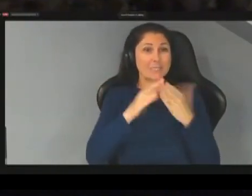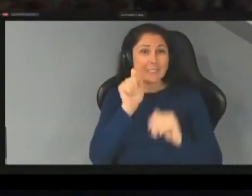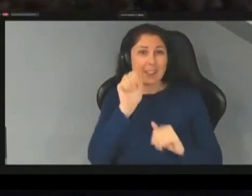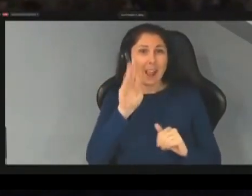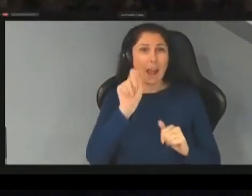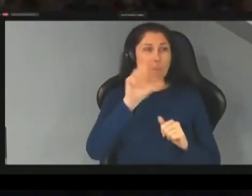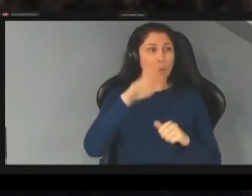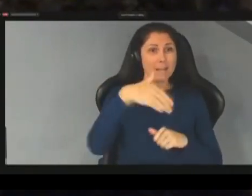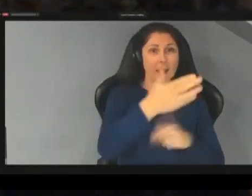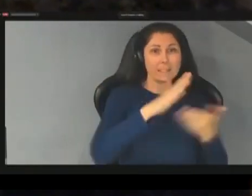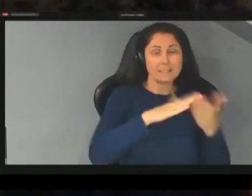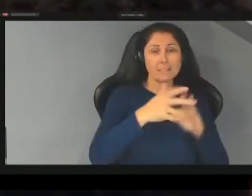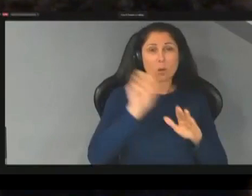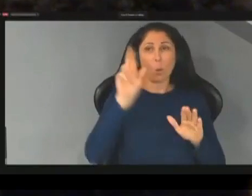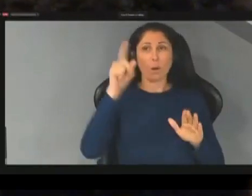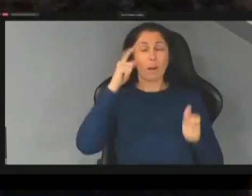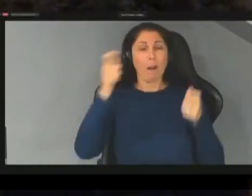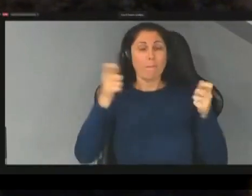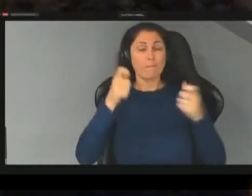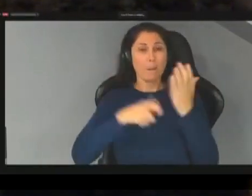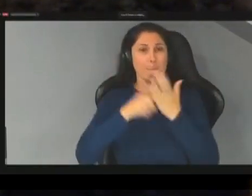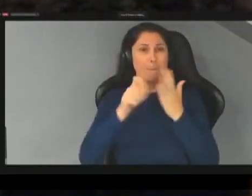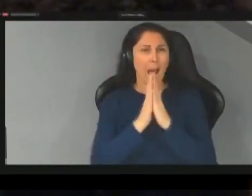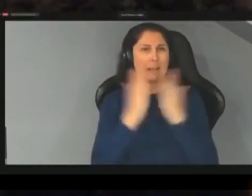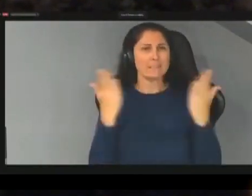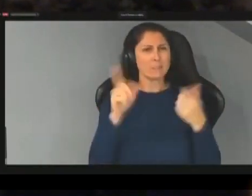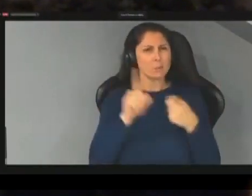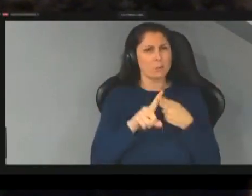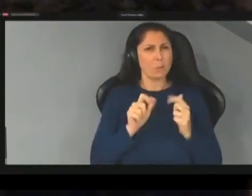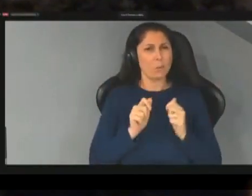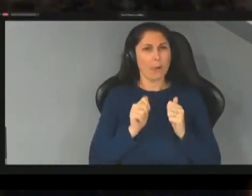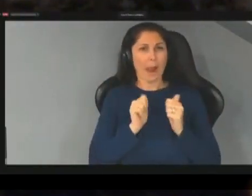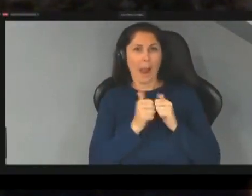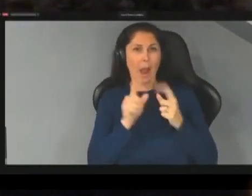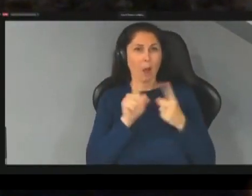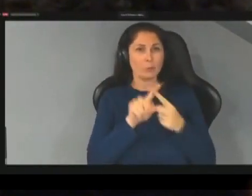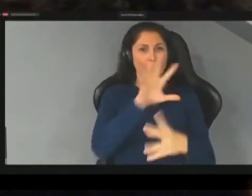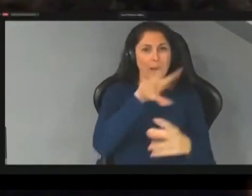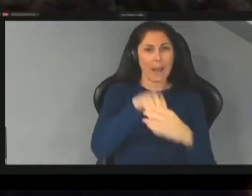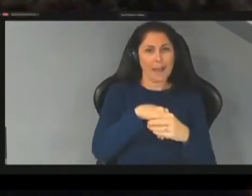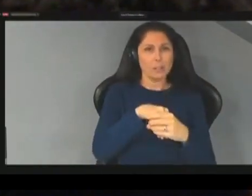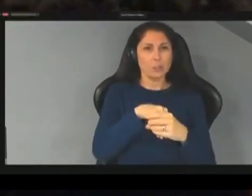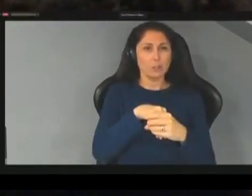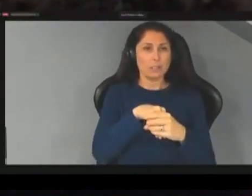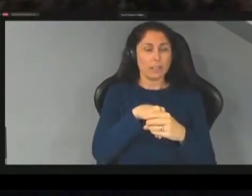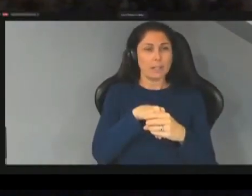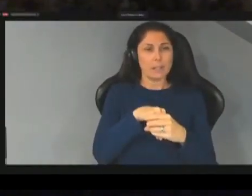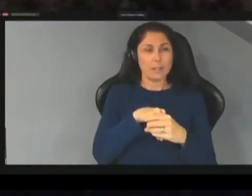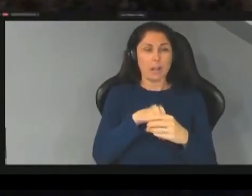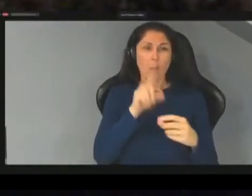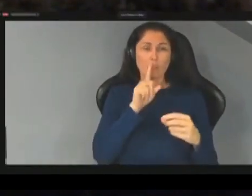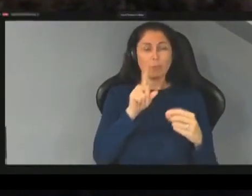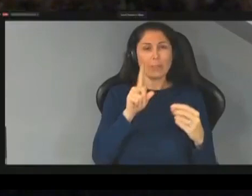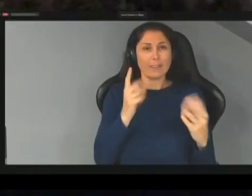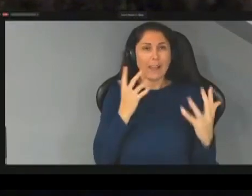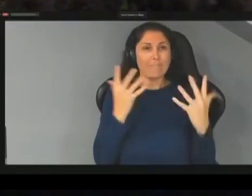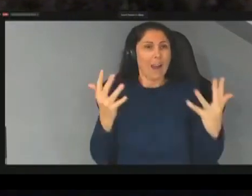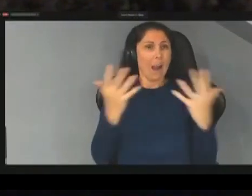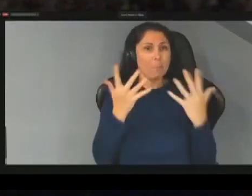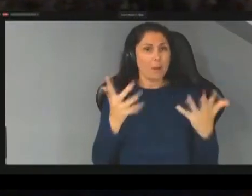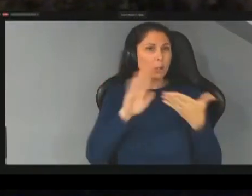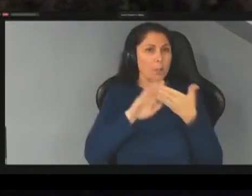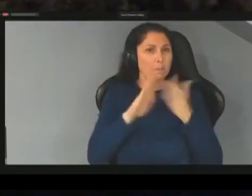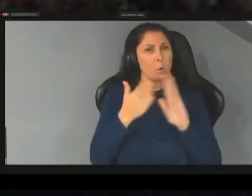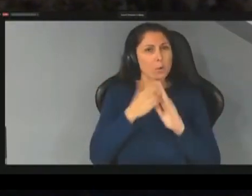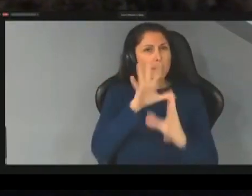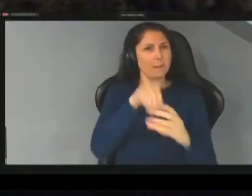or Governing Magazine or whatever it might be, to like how to engage in really vibrant community engagement,